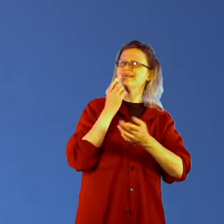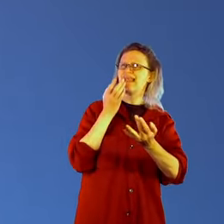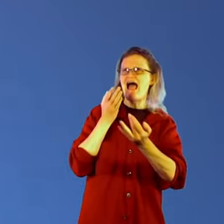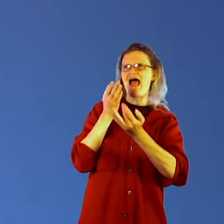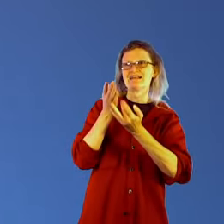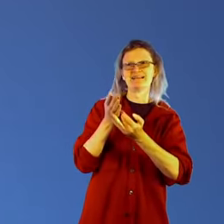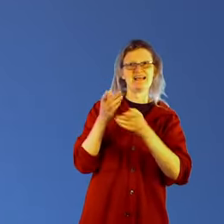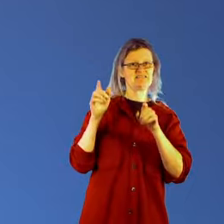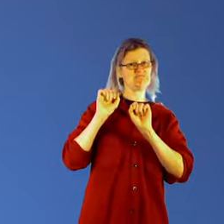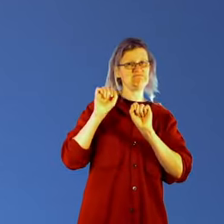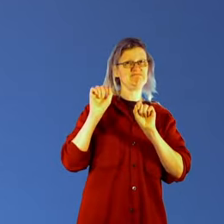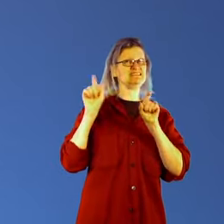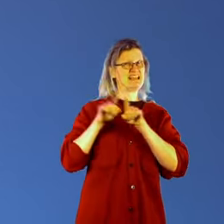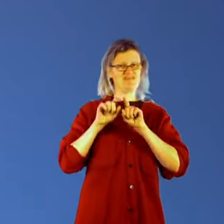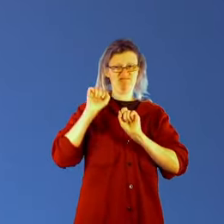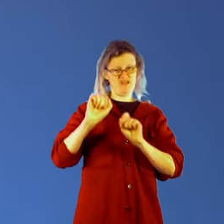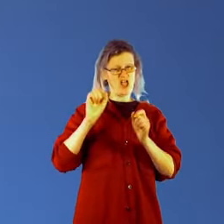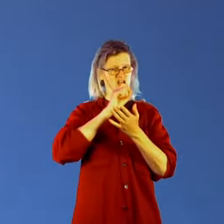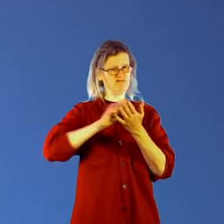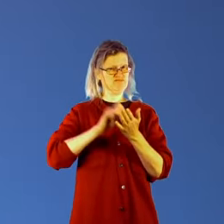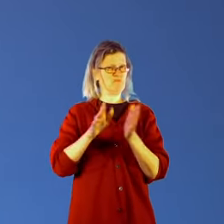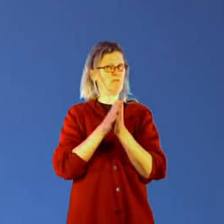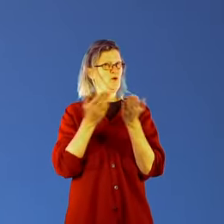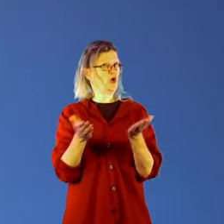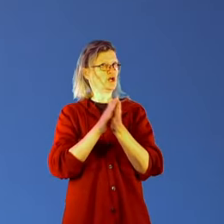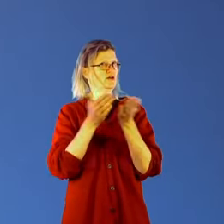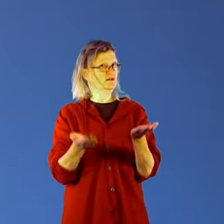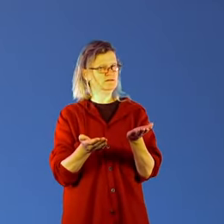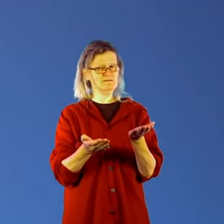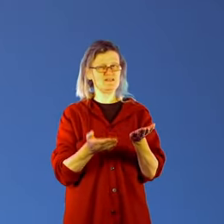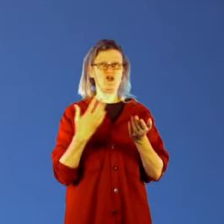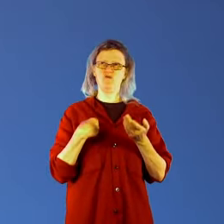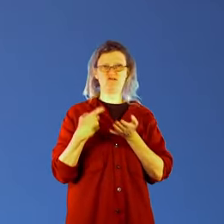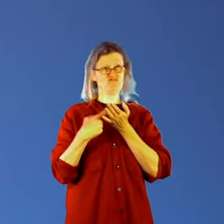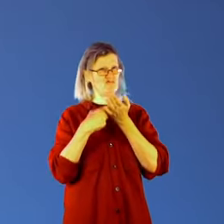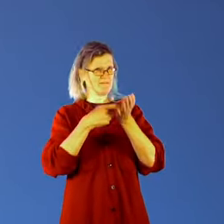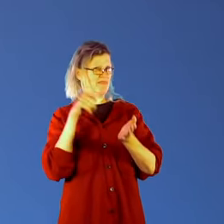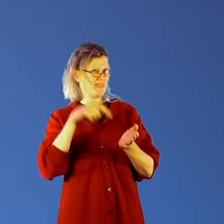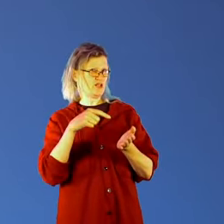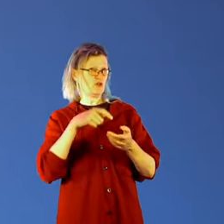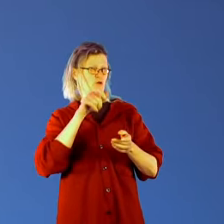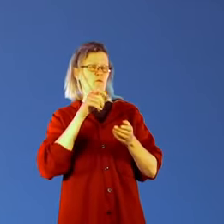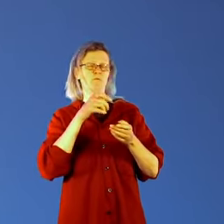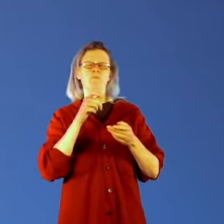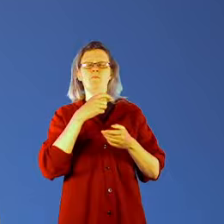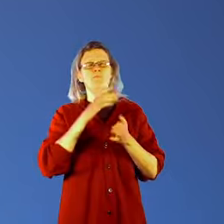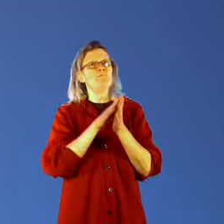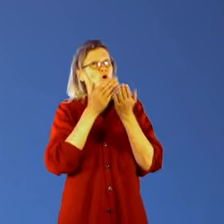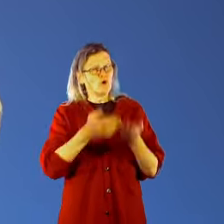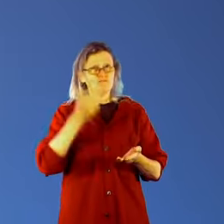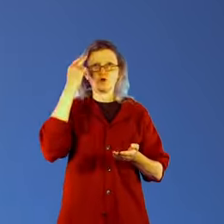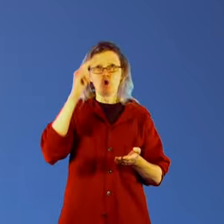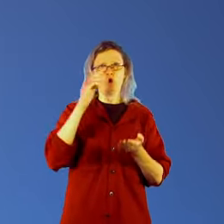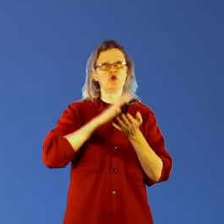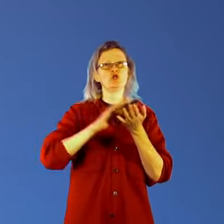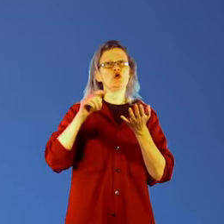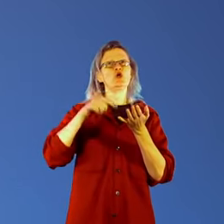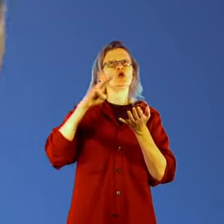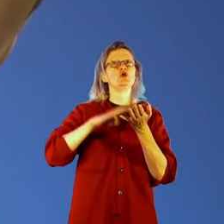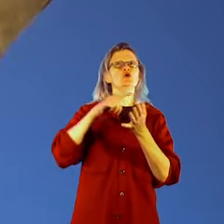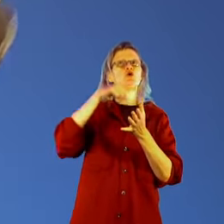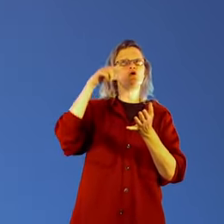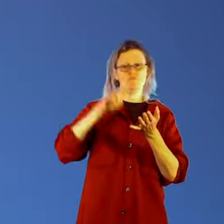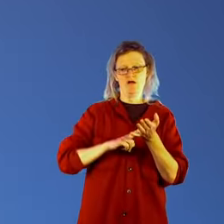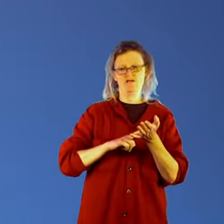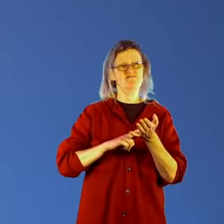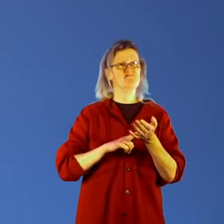Ros's book. So I just want to give you a quick plug of the book, Human. It's available in the 10 of those bookstall